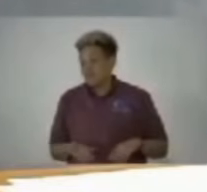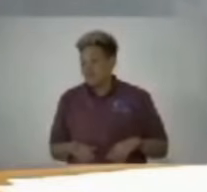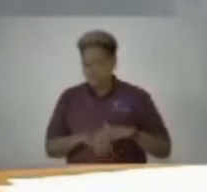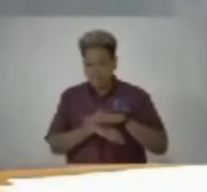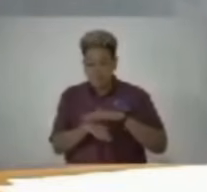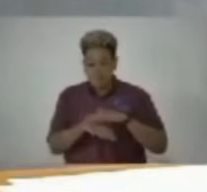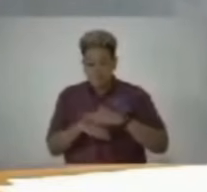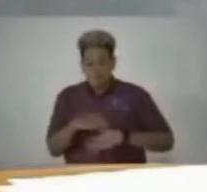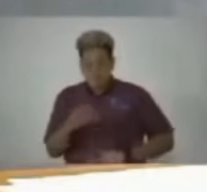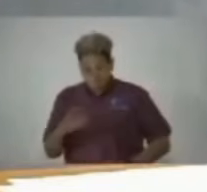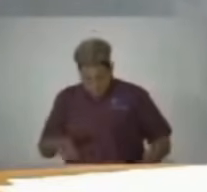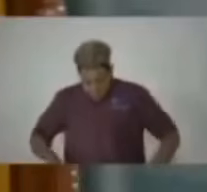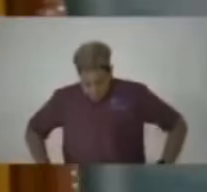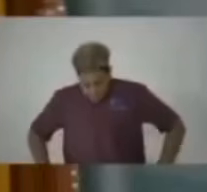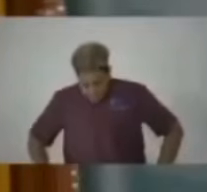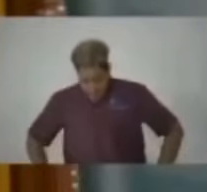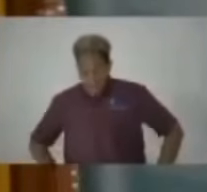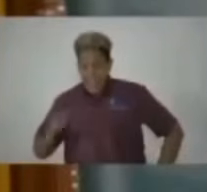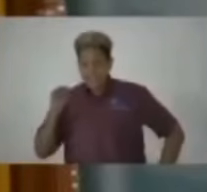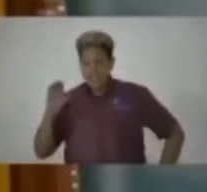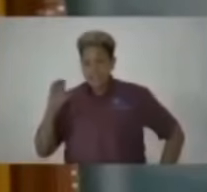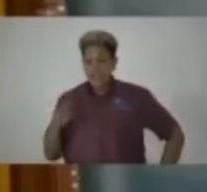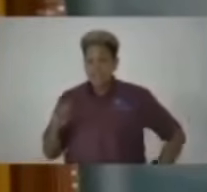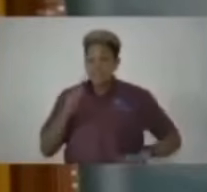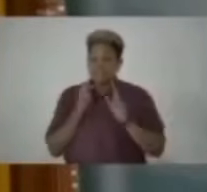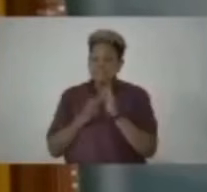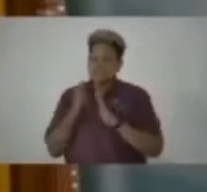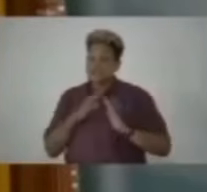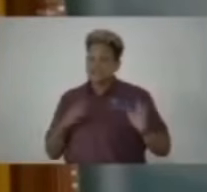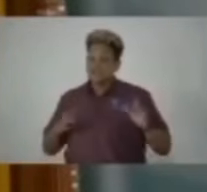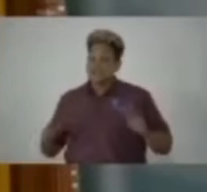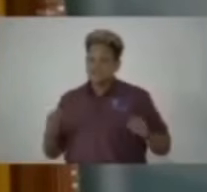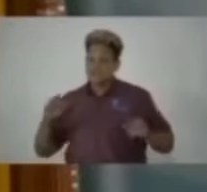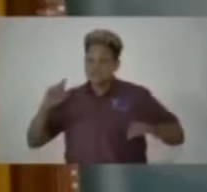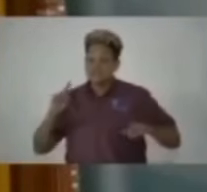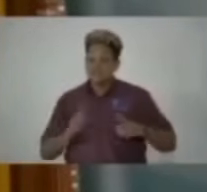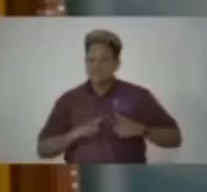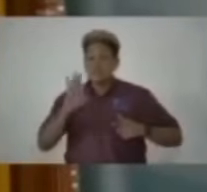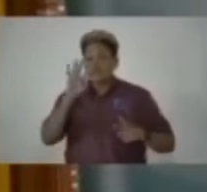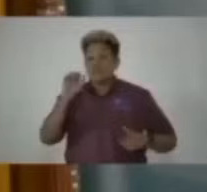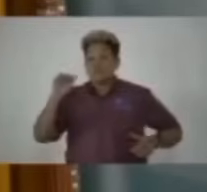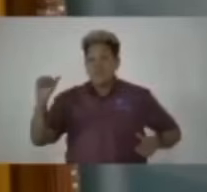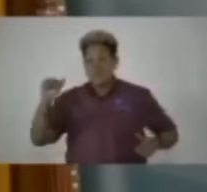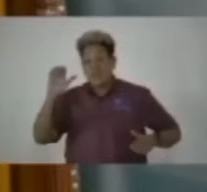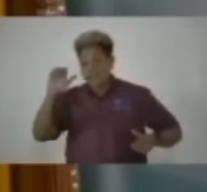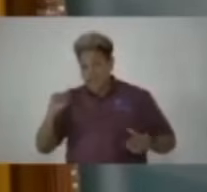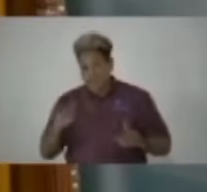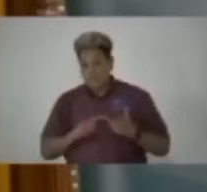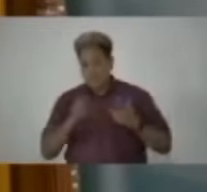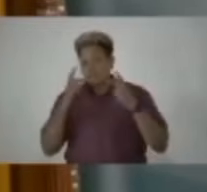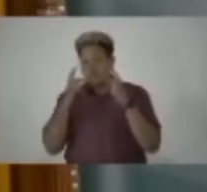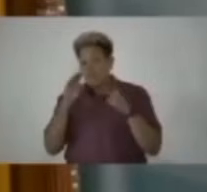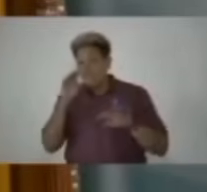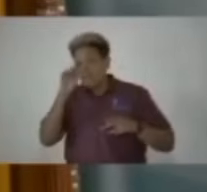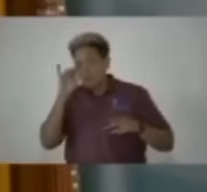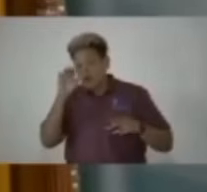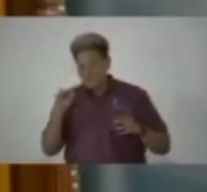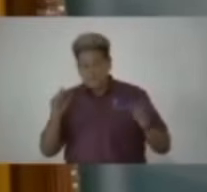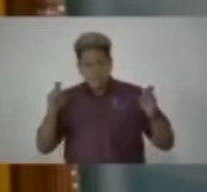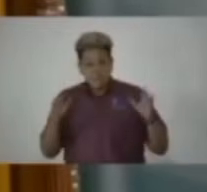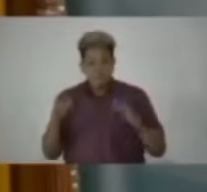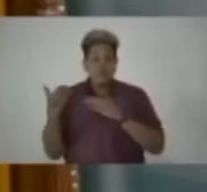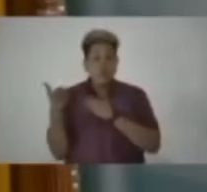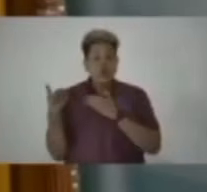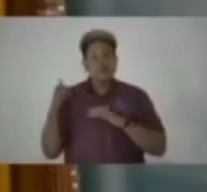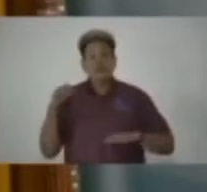repeat, the Act, Integrity Commission Act, the FAA Act, the Public Bodies Management